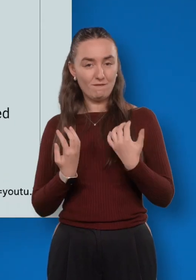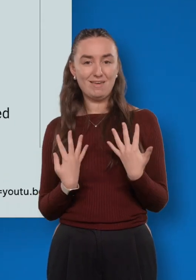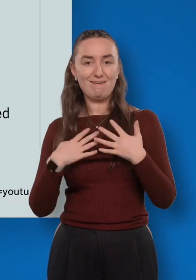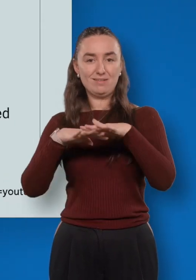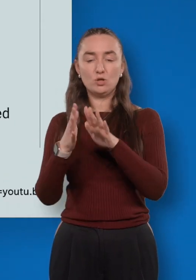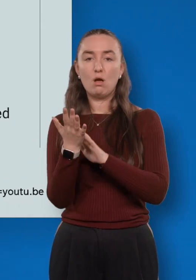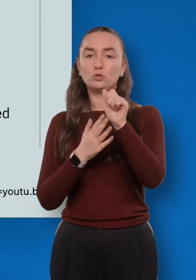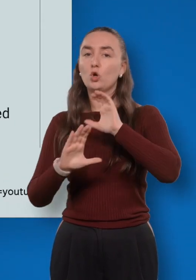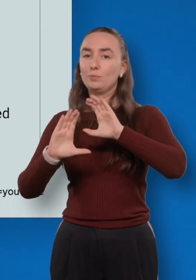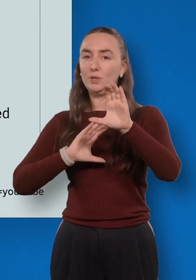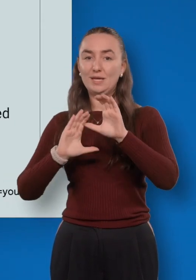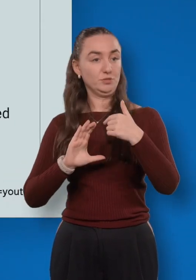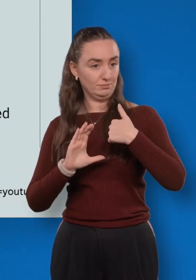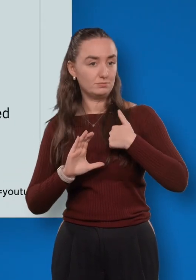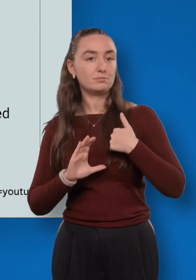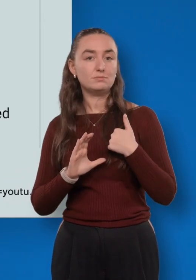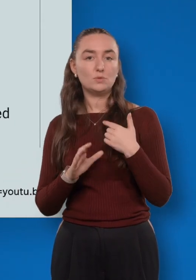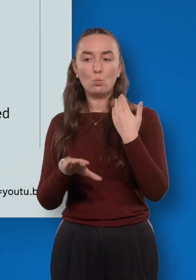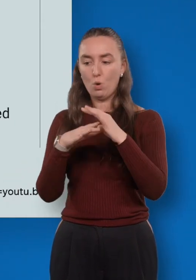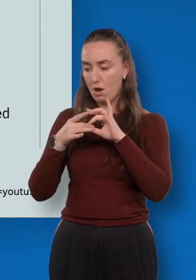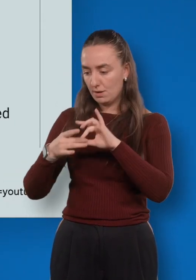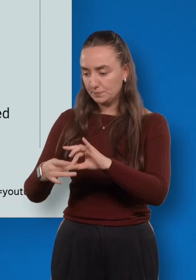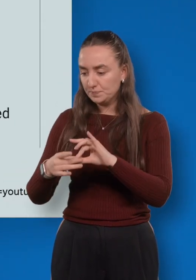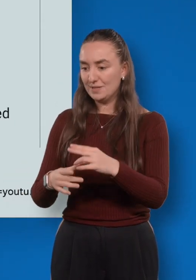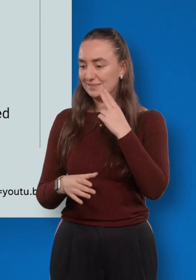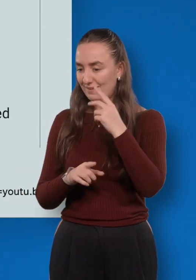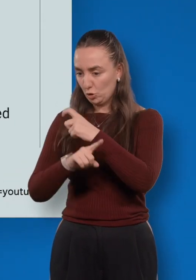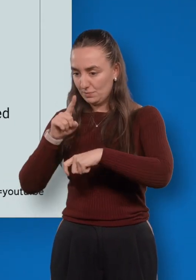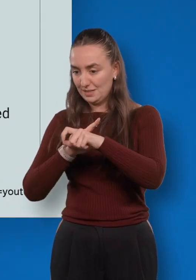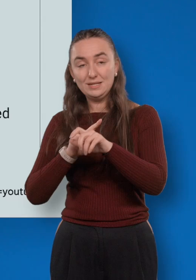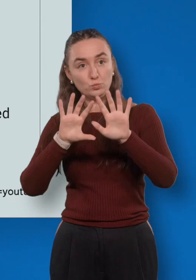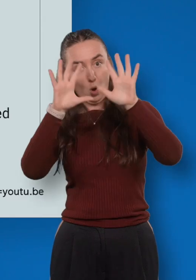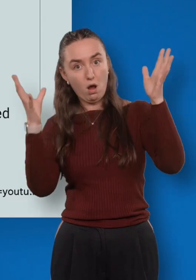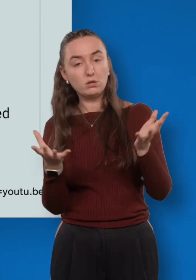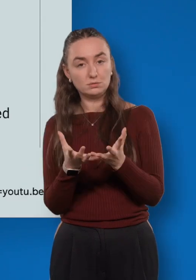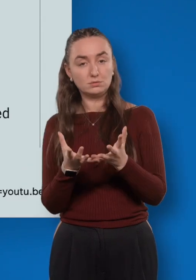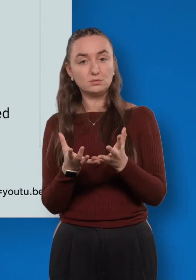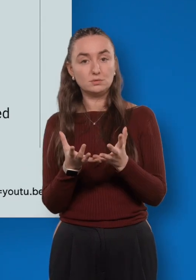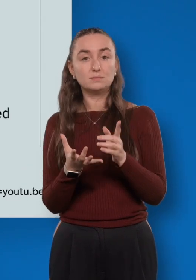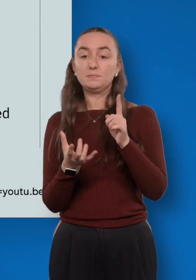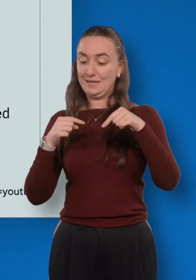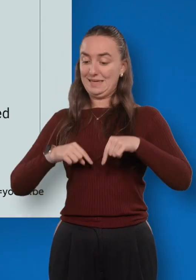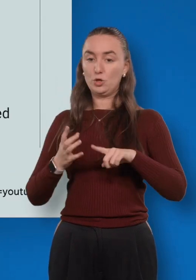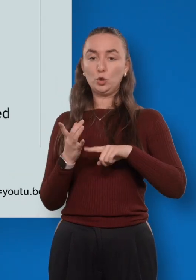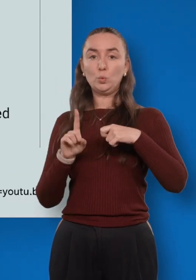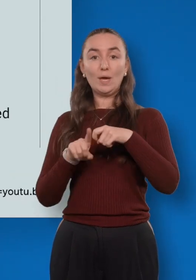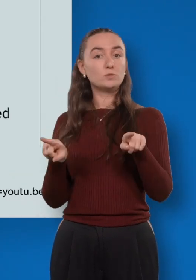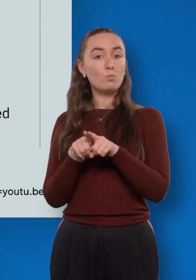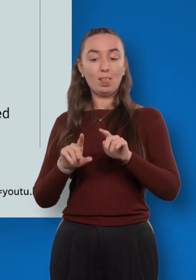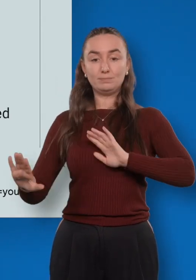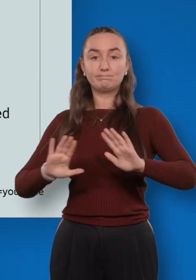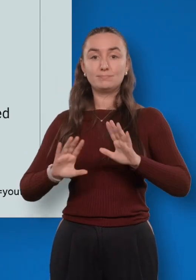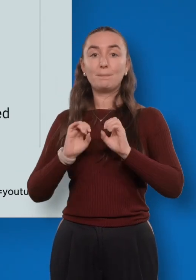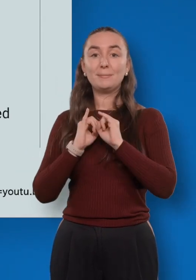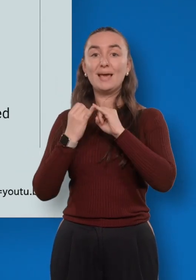so I have worked very closely for many, many years with deaf communities worldwide, but here in the UK with deaf people that use British Sign